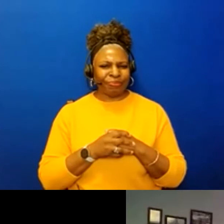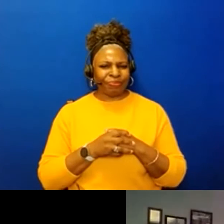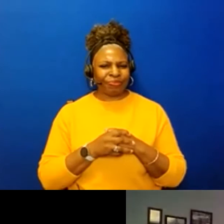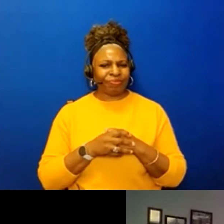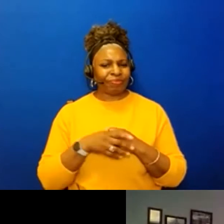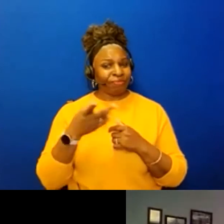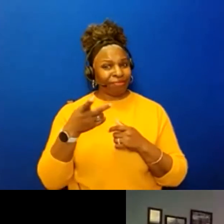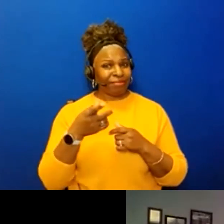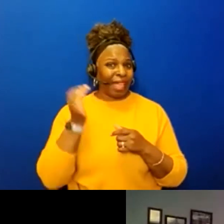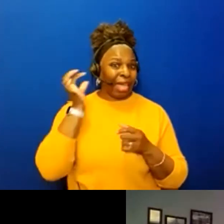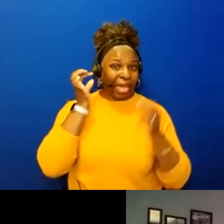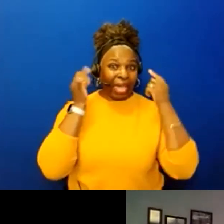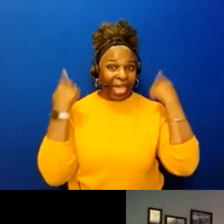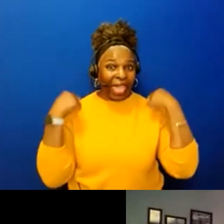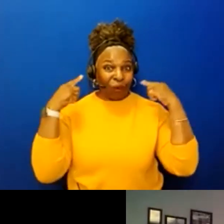your ears. You'd have one.